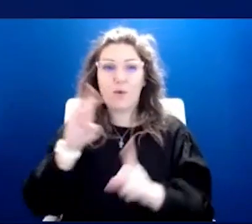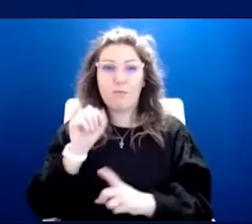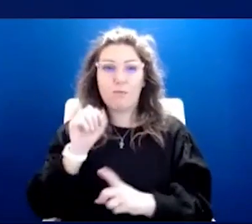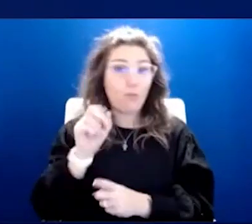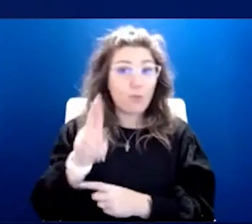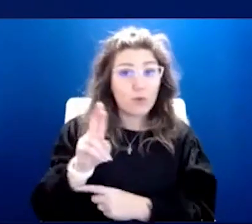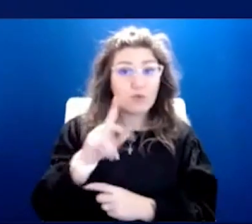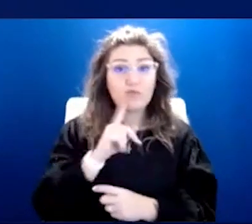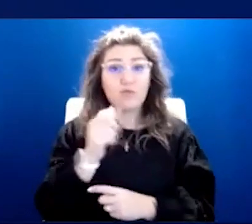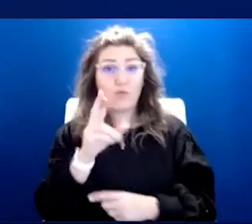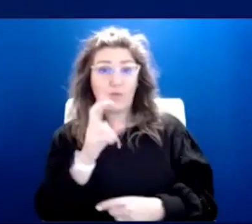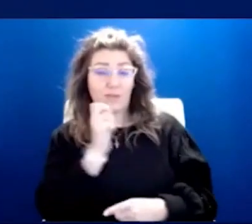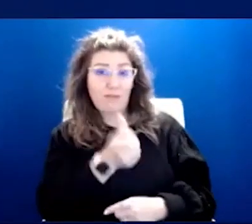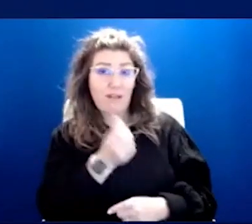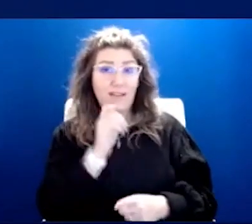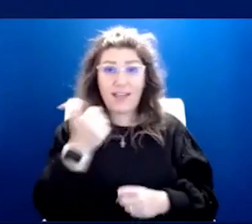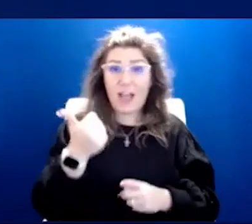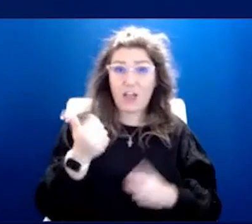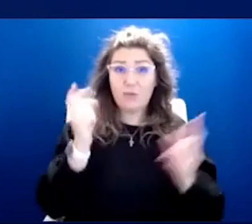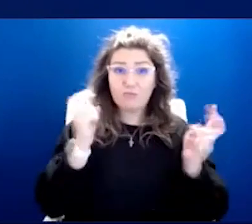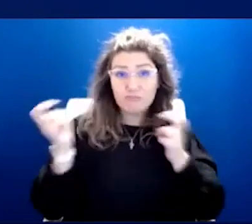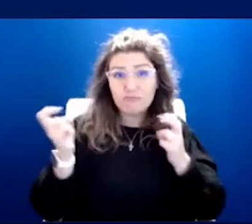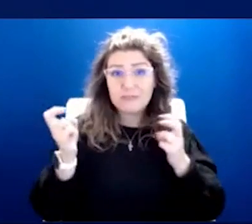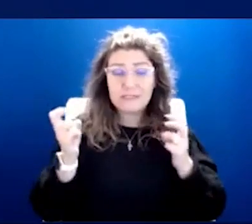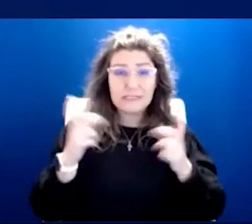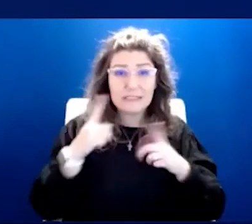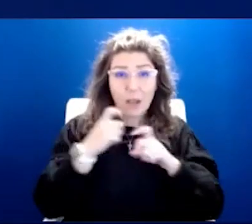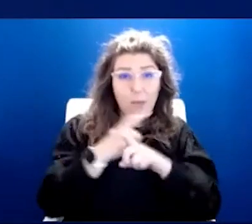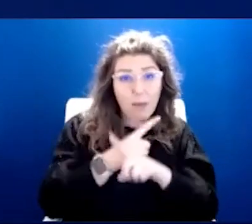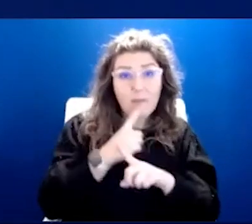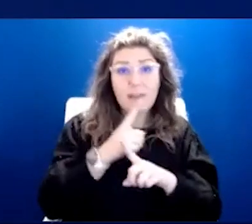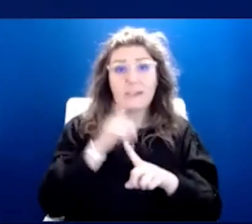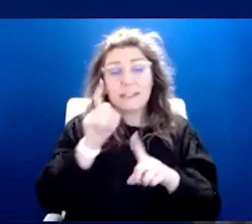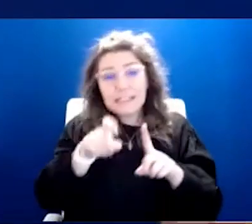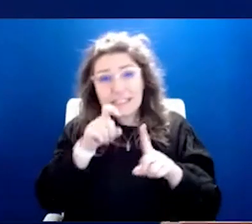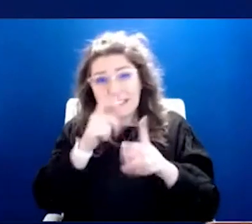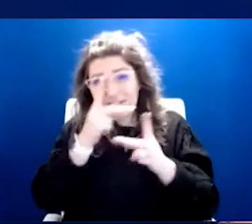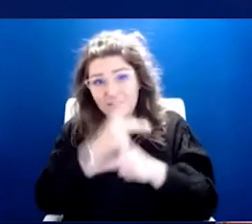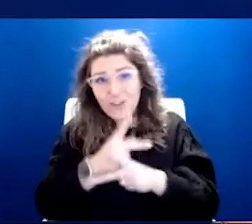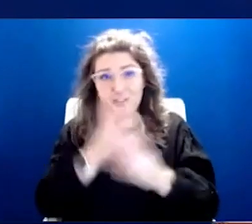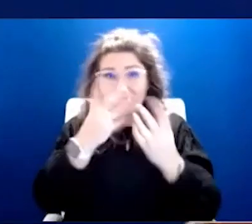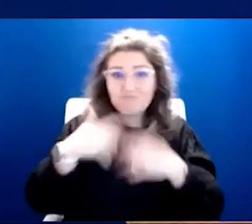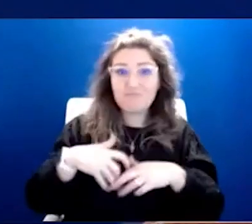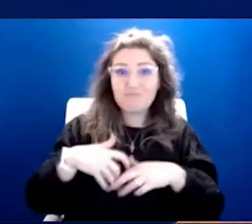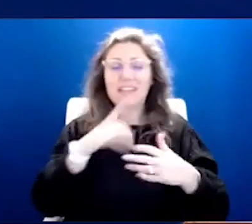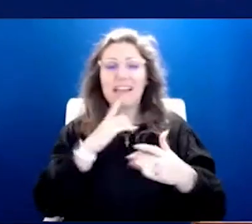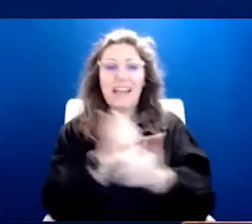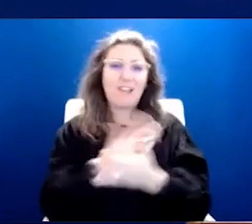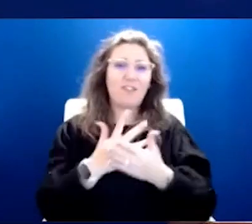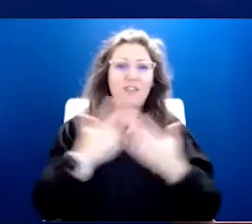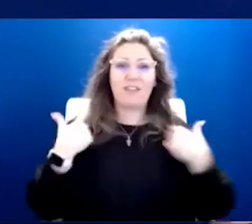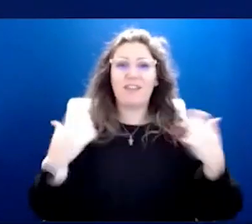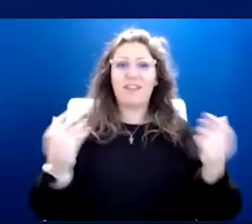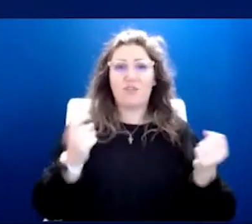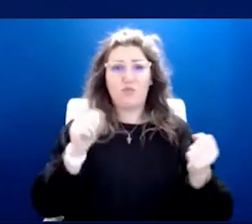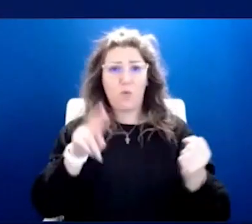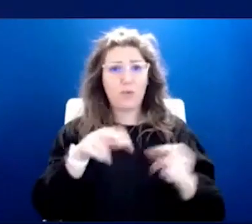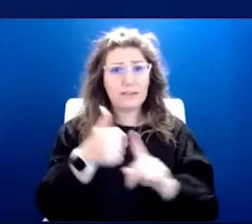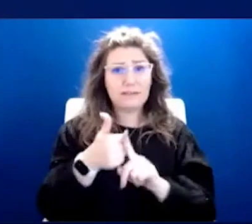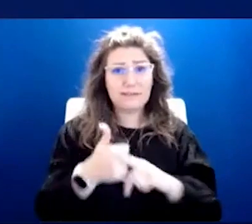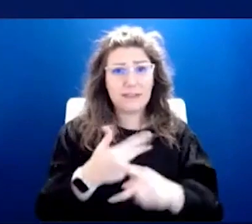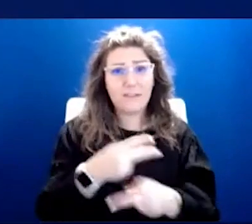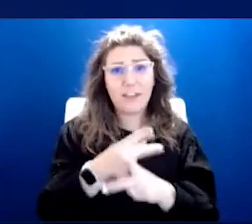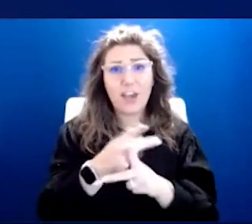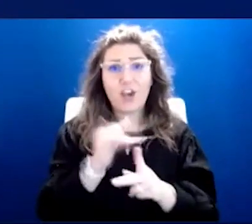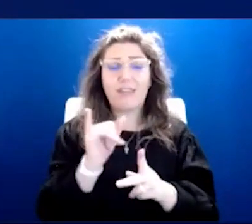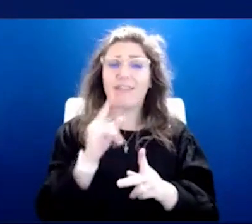other underlying complications that need to be tuned up to keep you healthy, whether you need to talk about these self-care things like Dr. LeMaster's